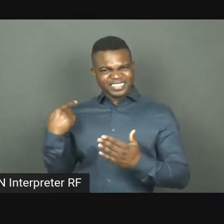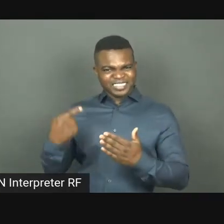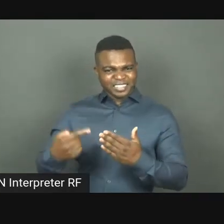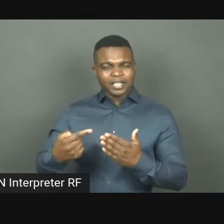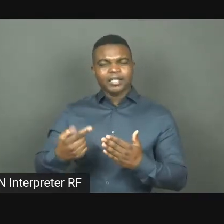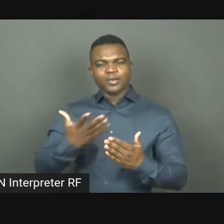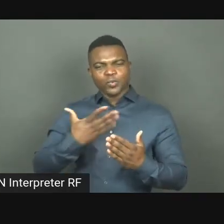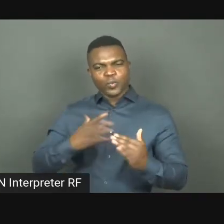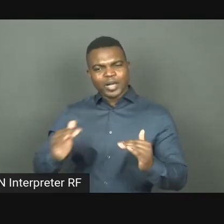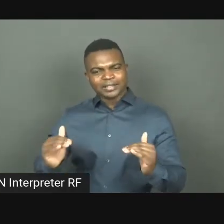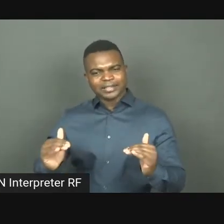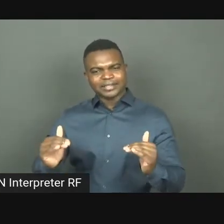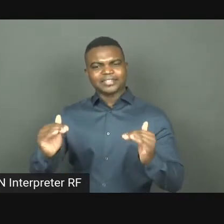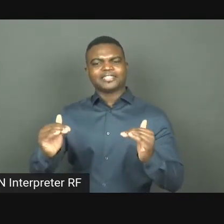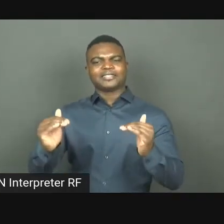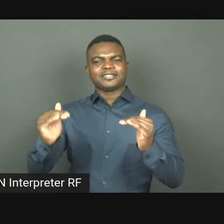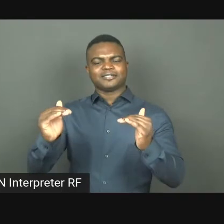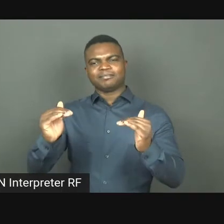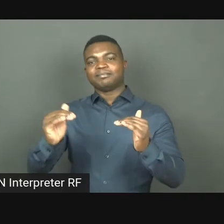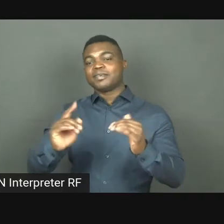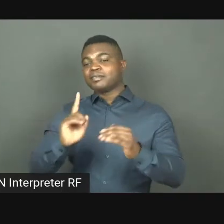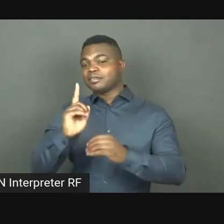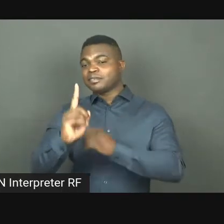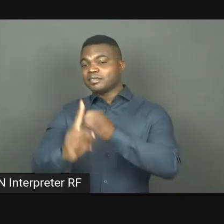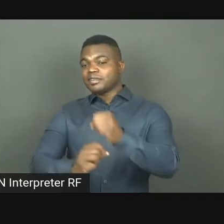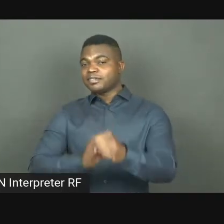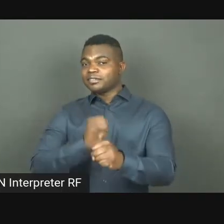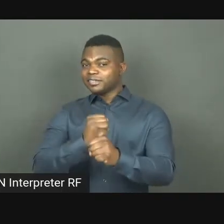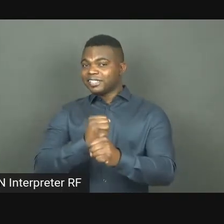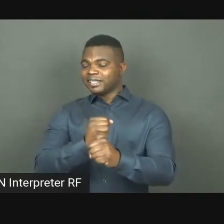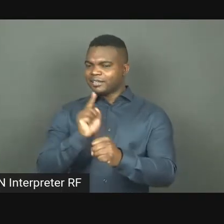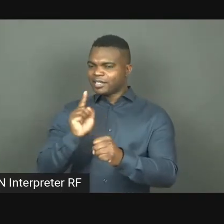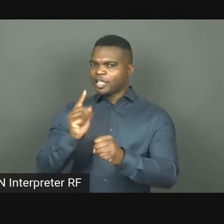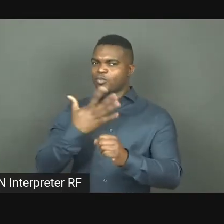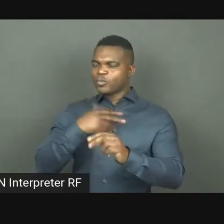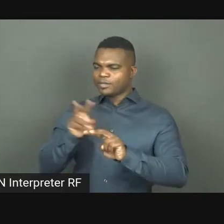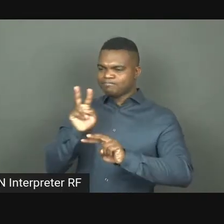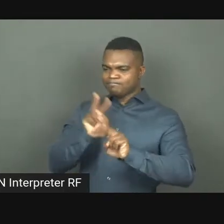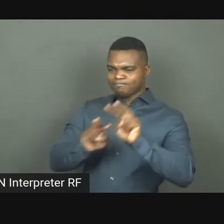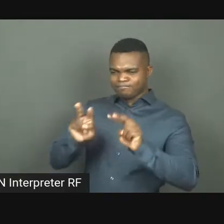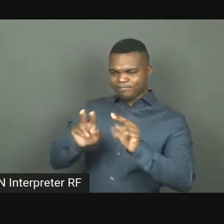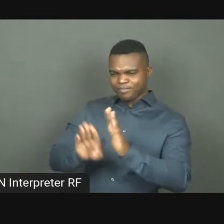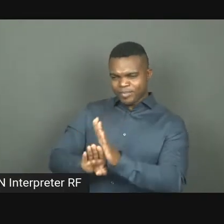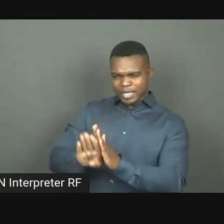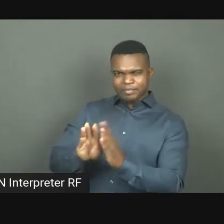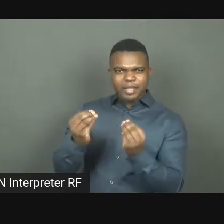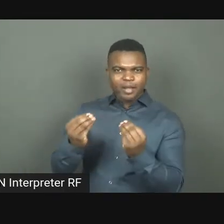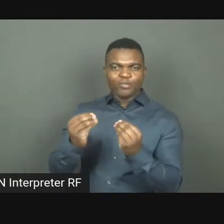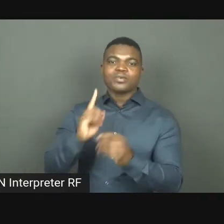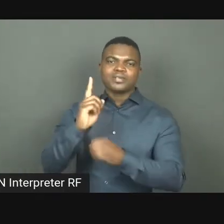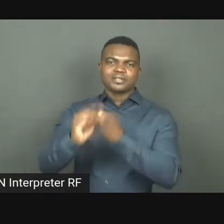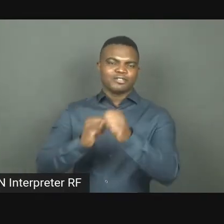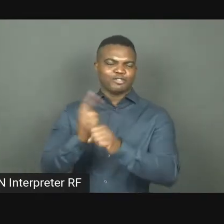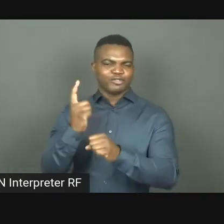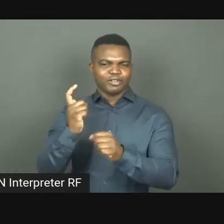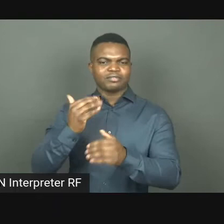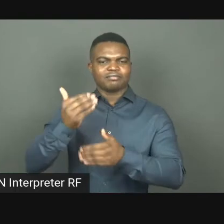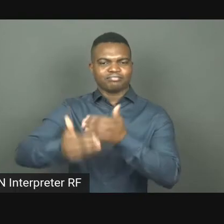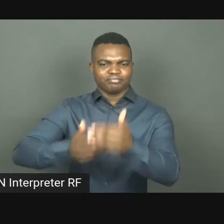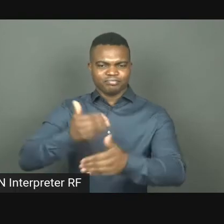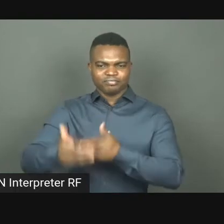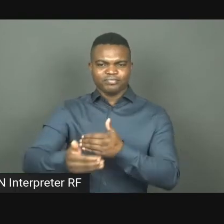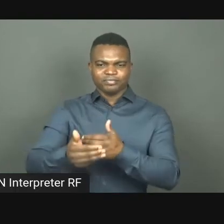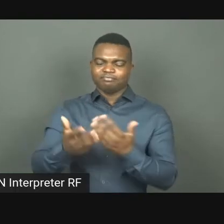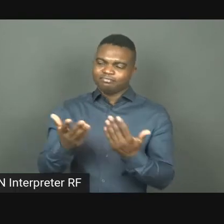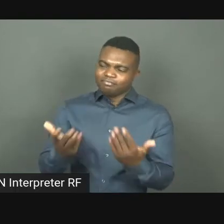sector. Third, we need more organisations to verify against the CHS, and self-assessment is a great start.